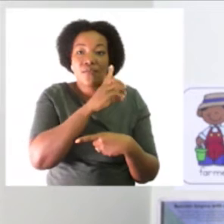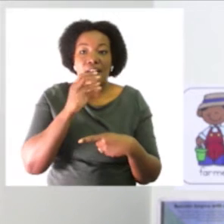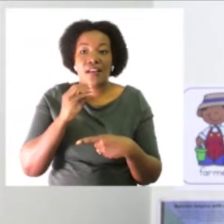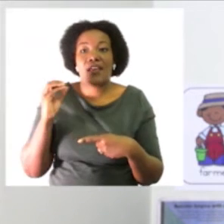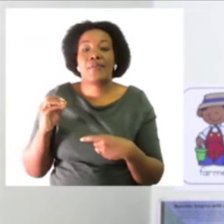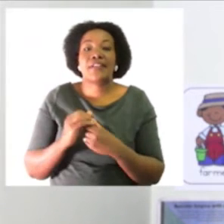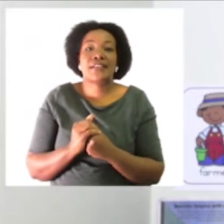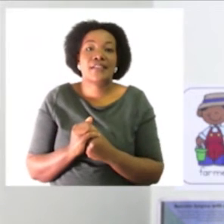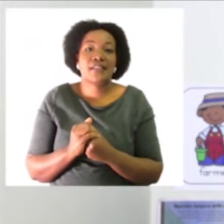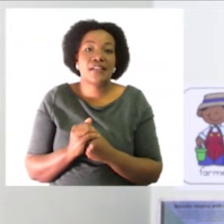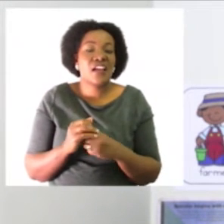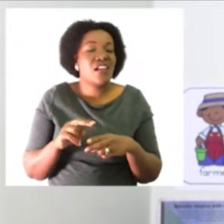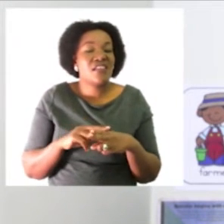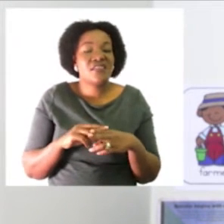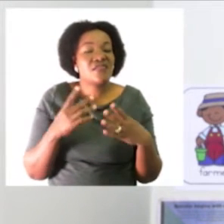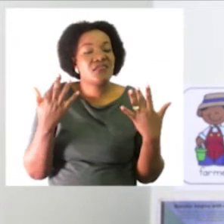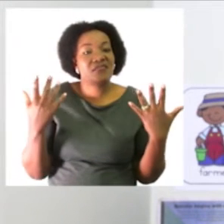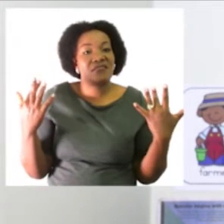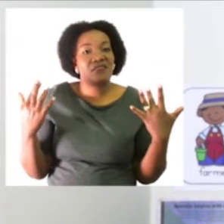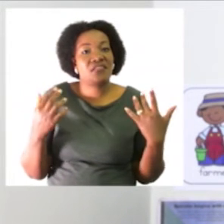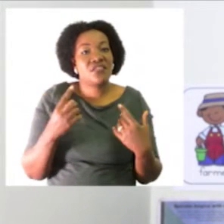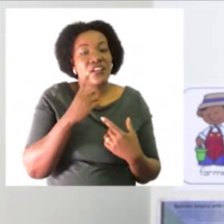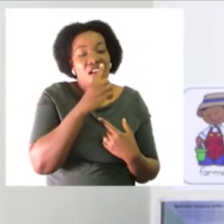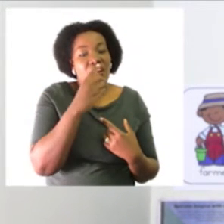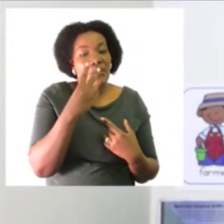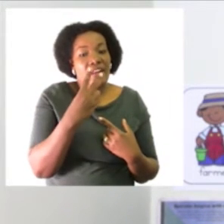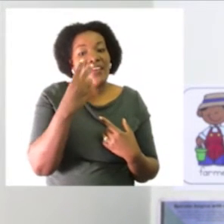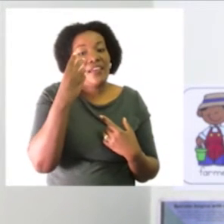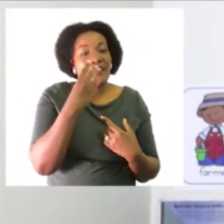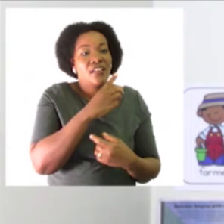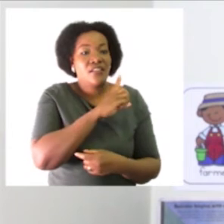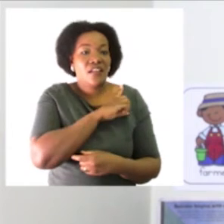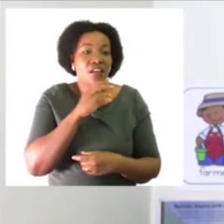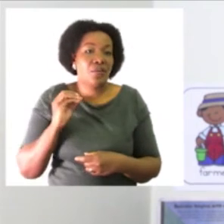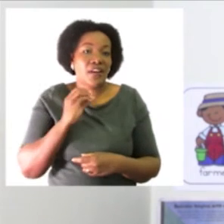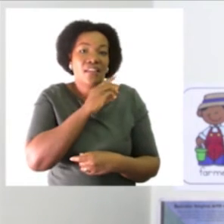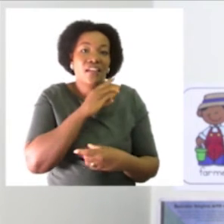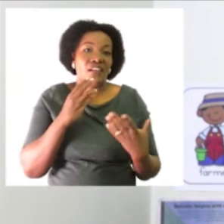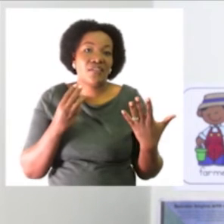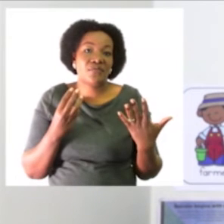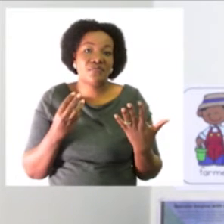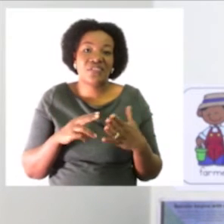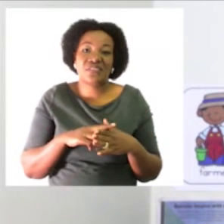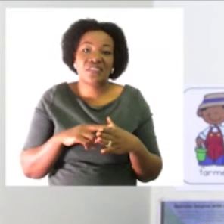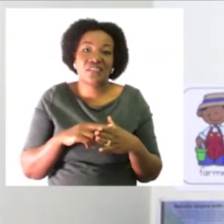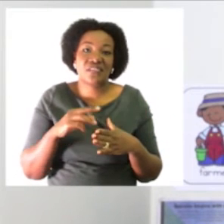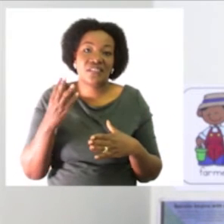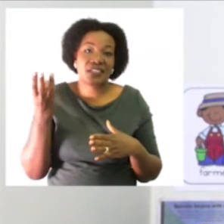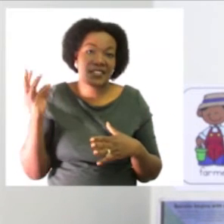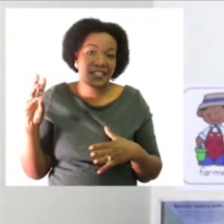also use our fingers. 10, 20, 30, 40,